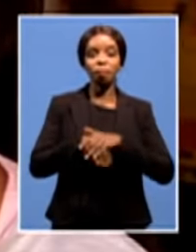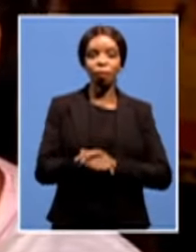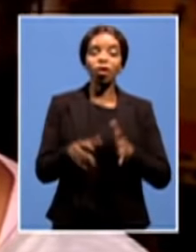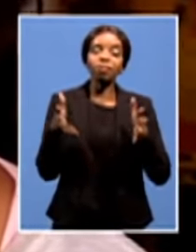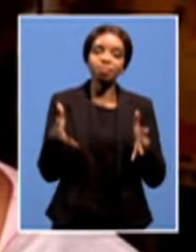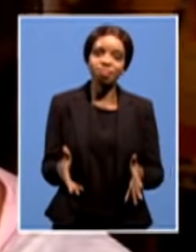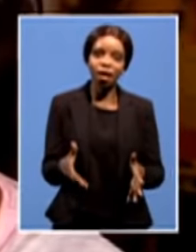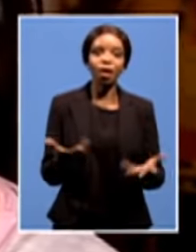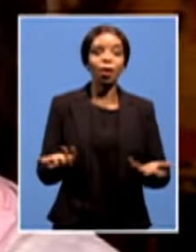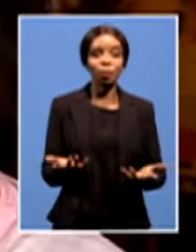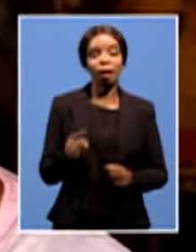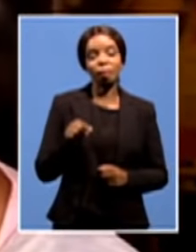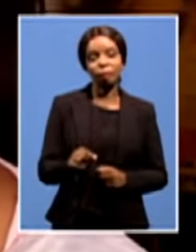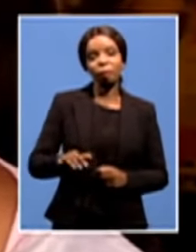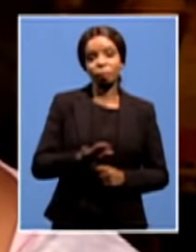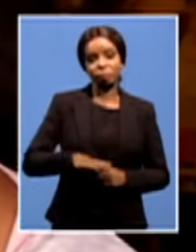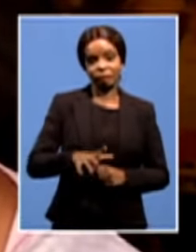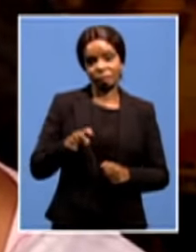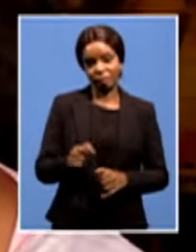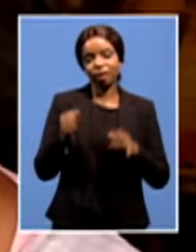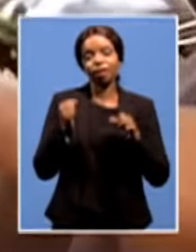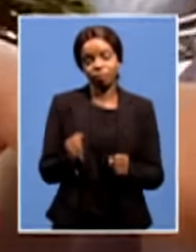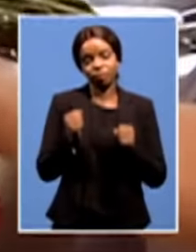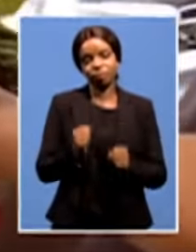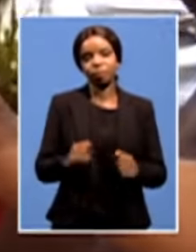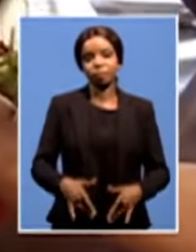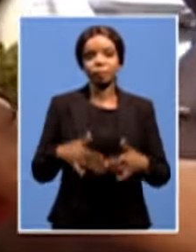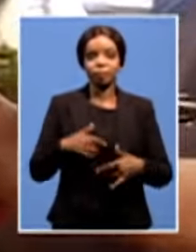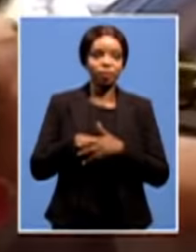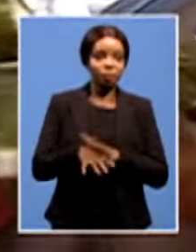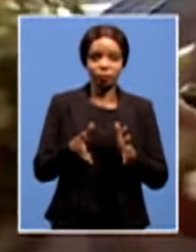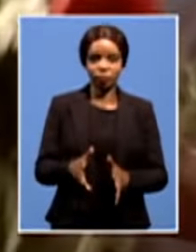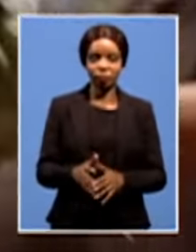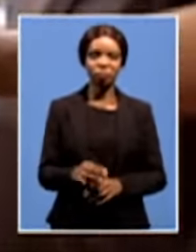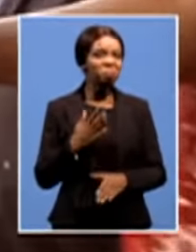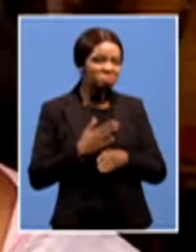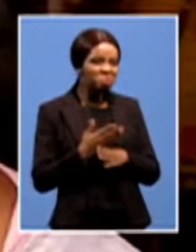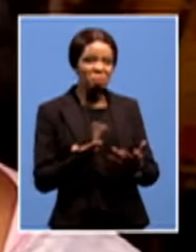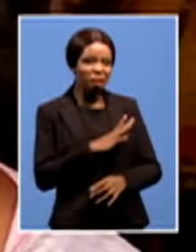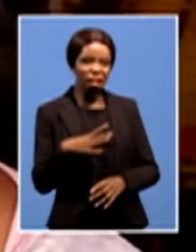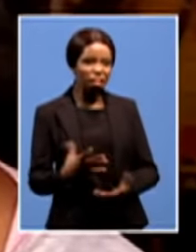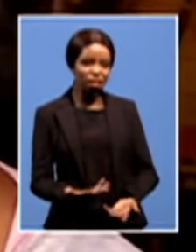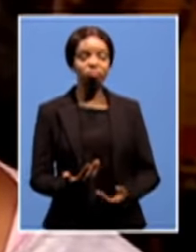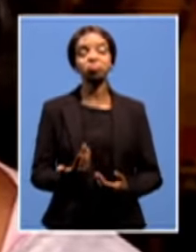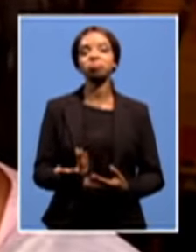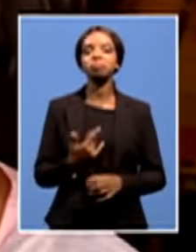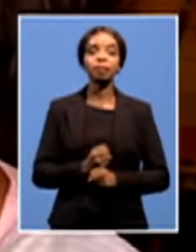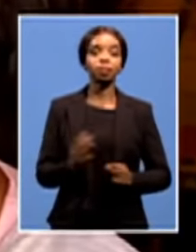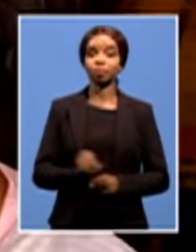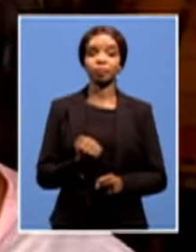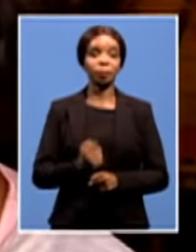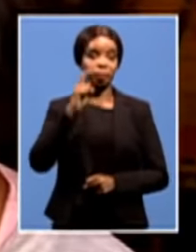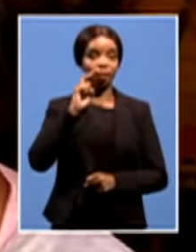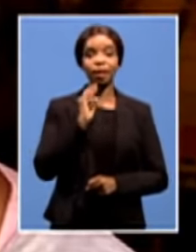here in Adderley Street and I'm still in Adderley Street. How long have you been working here? Since the age of 15 and